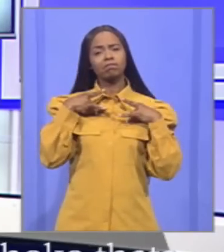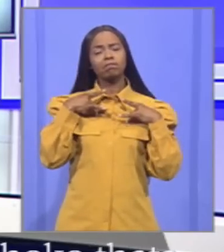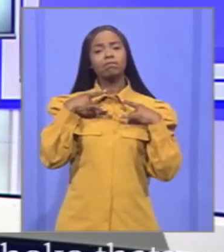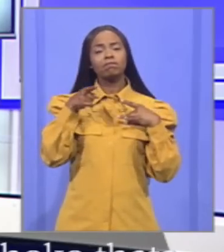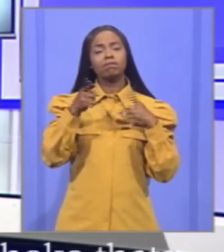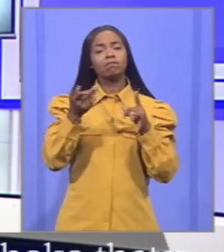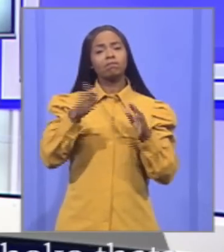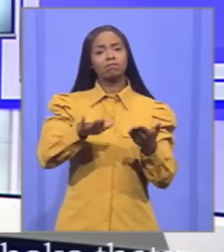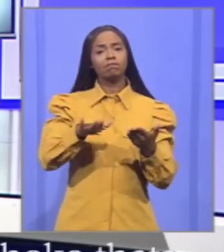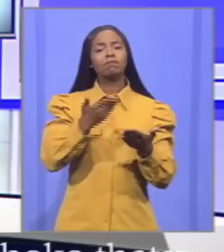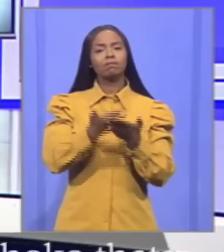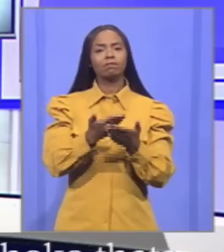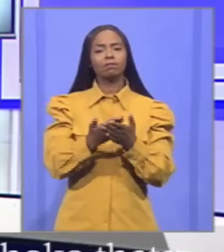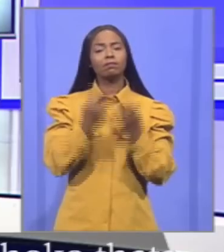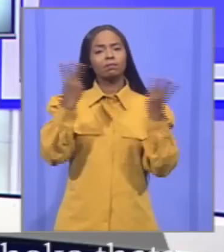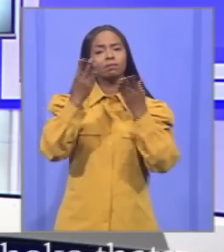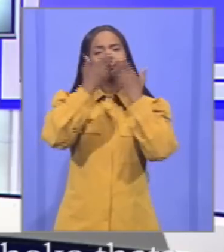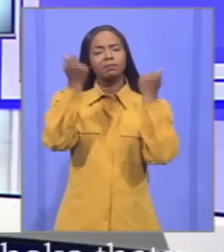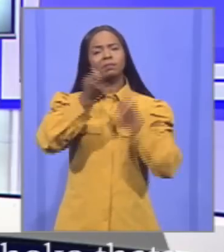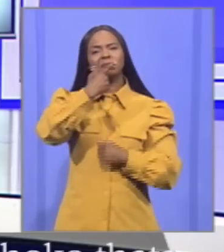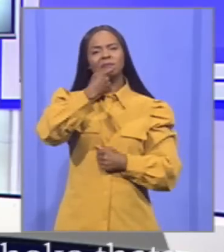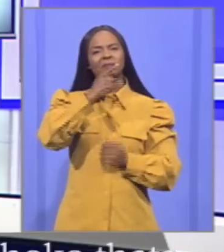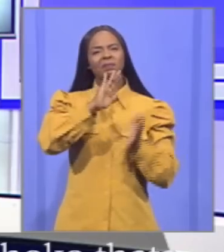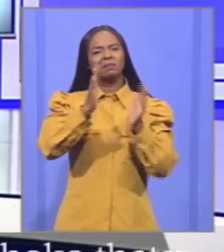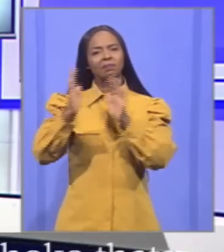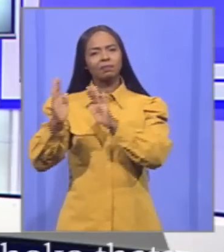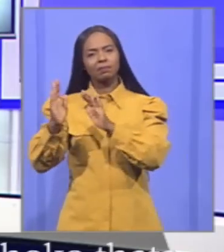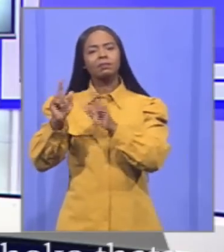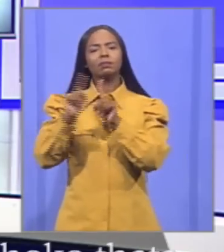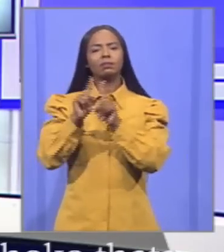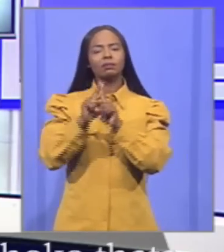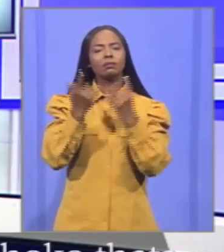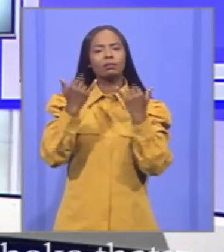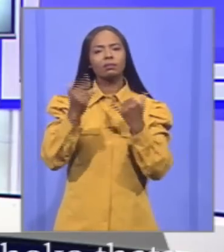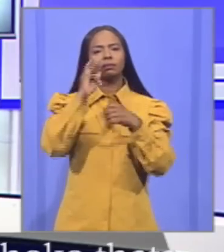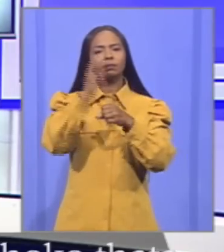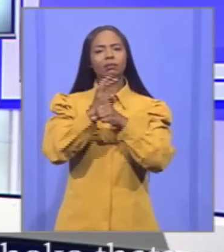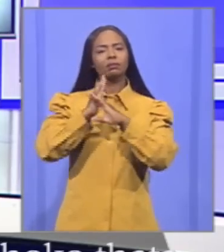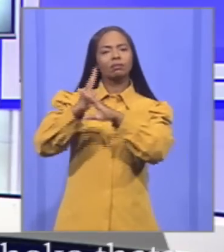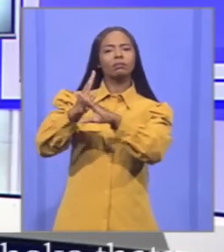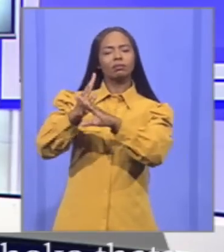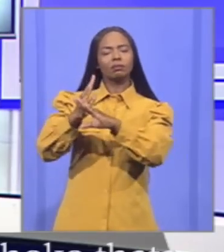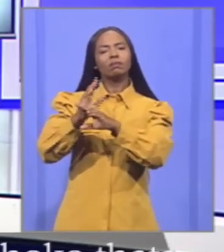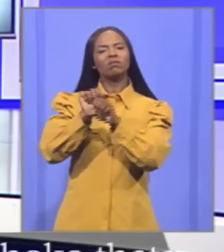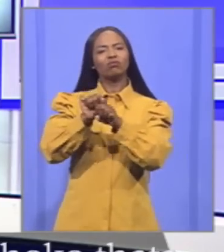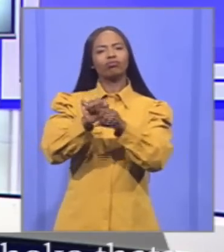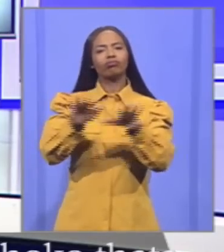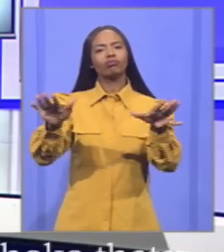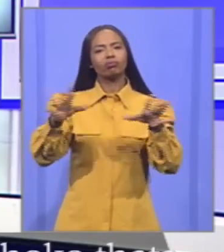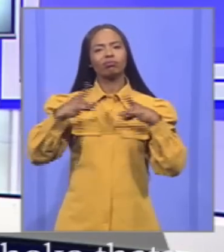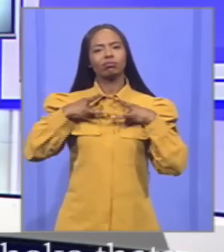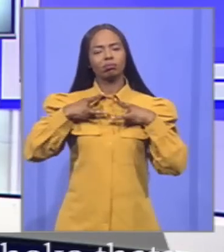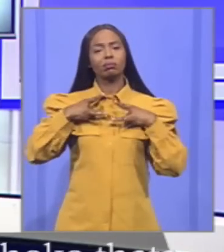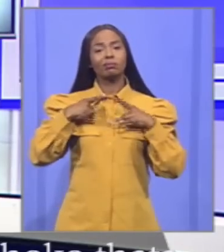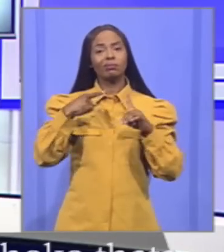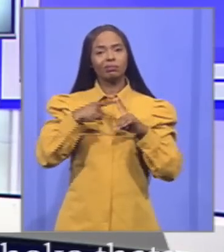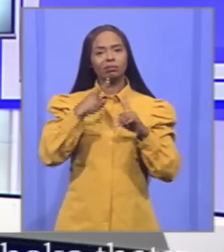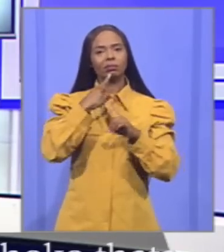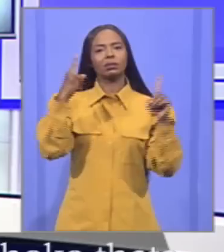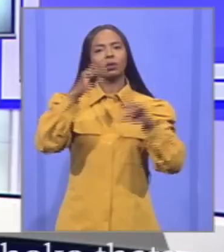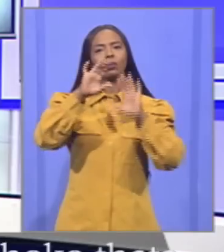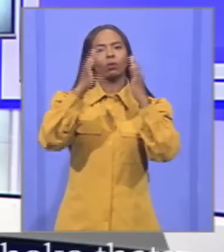ba le bantsi ga ba itse botlhokwa jwa go nwa melemo ya yona le go thibela gore e se ka ya anama. Kgang e tlhageletse ka nako ya letsatsi